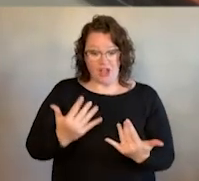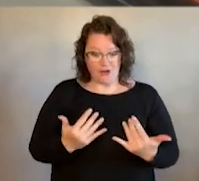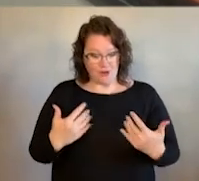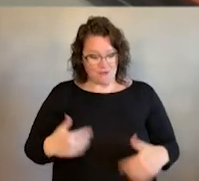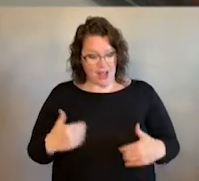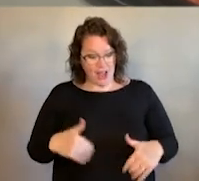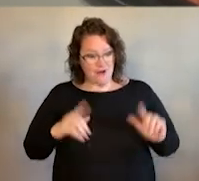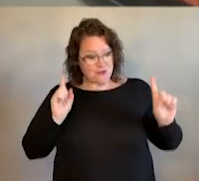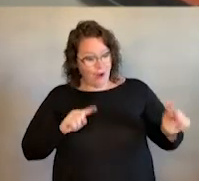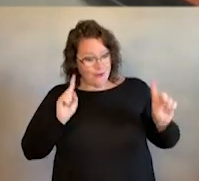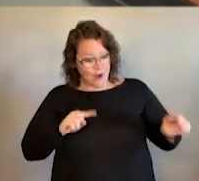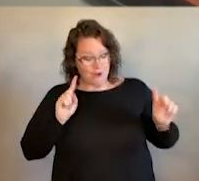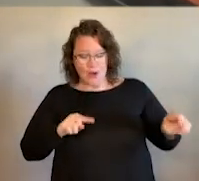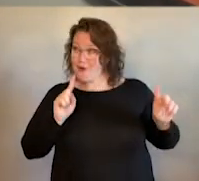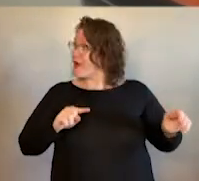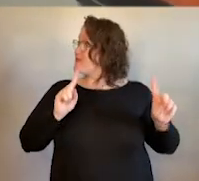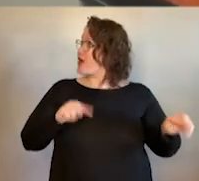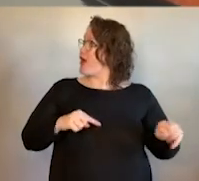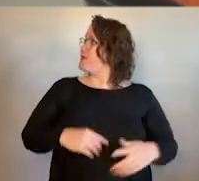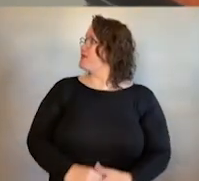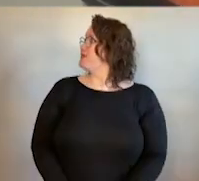go.